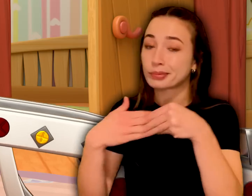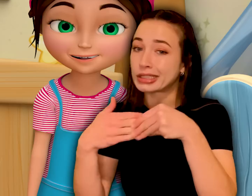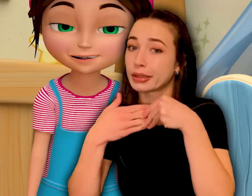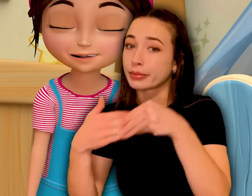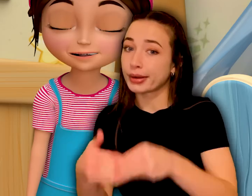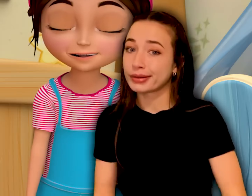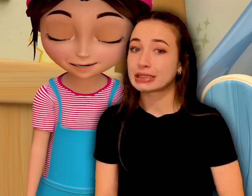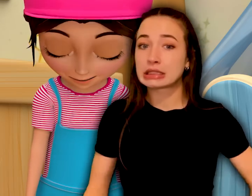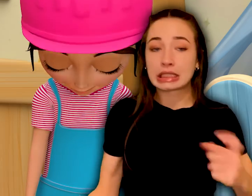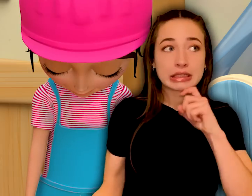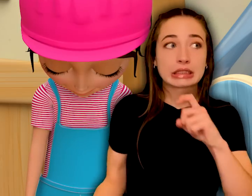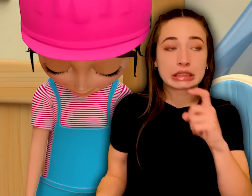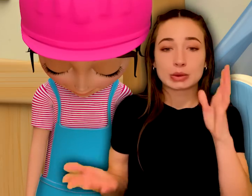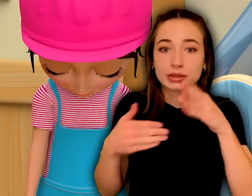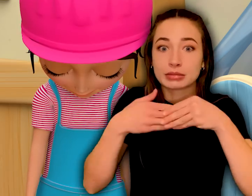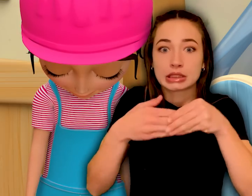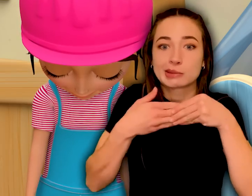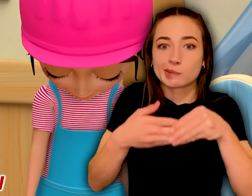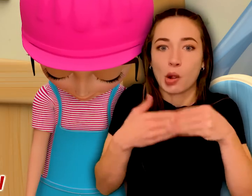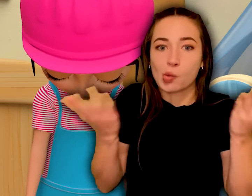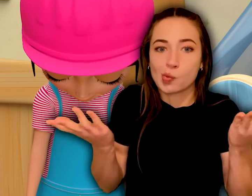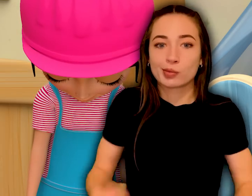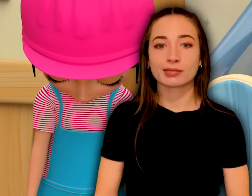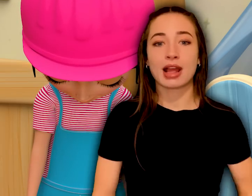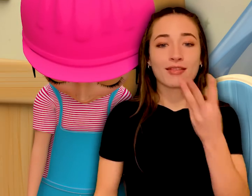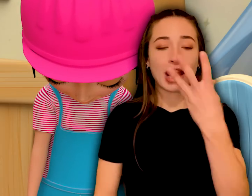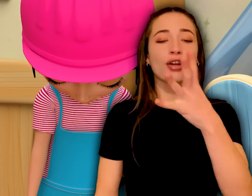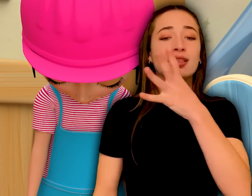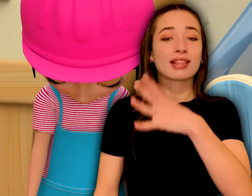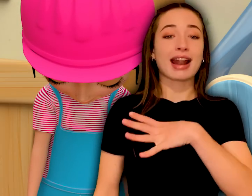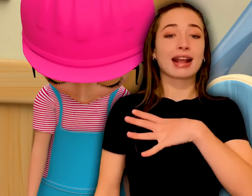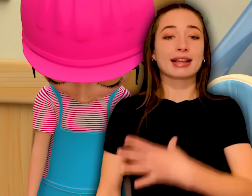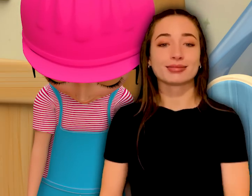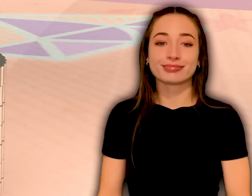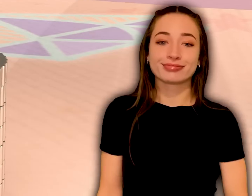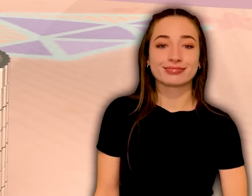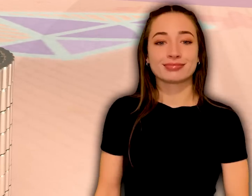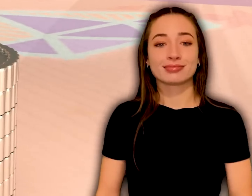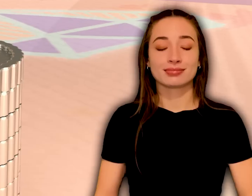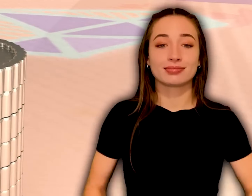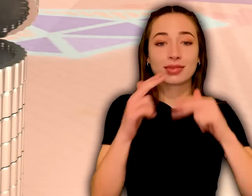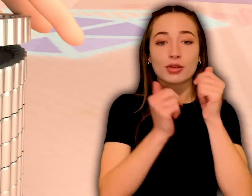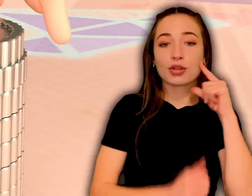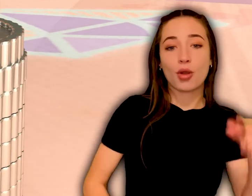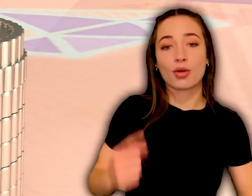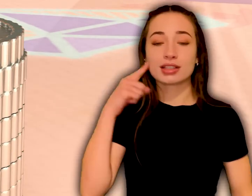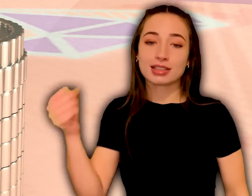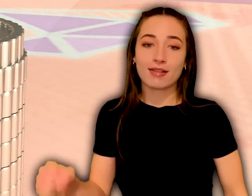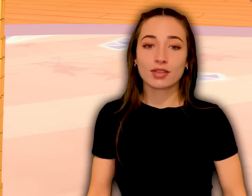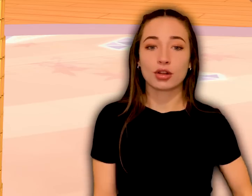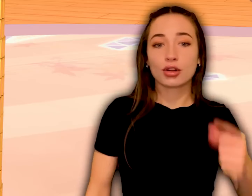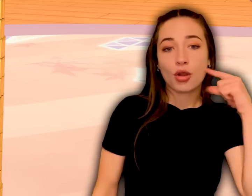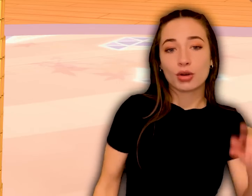bow Bend and bow IR a steel will bend and bow my fair lady build it up with